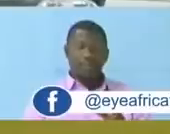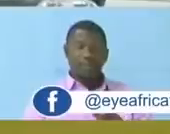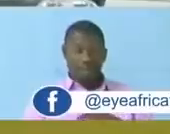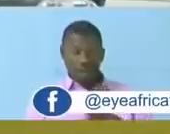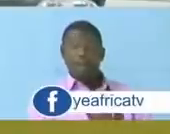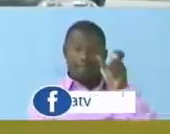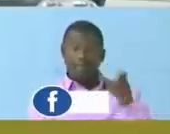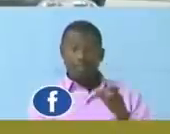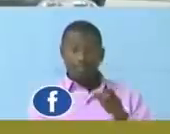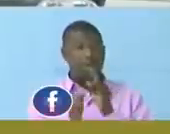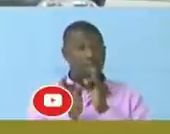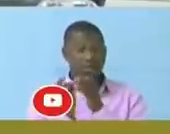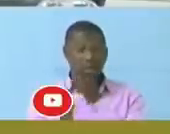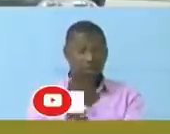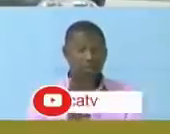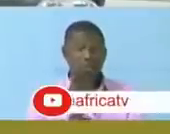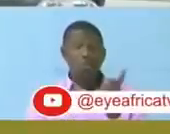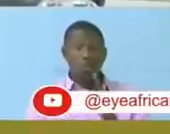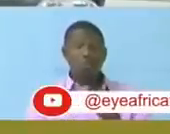accorded.